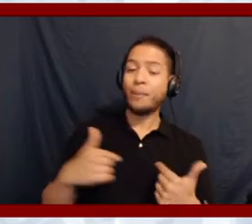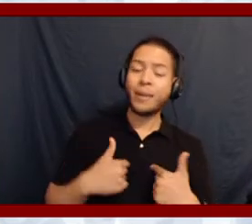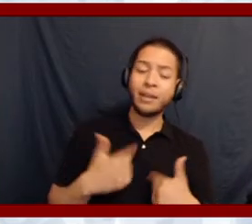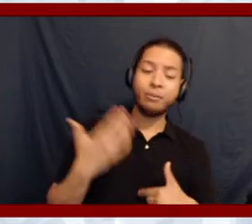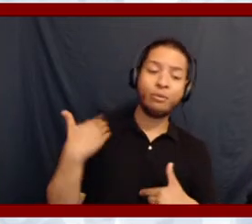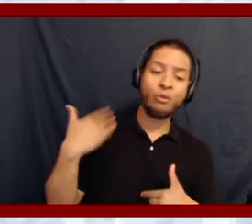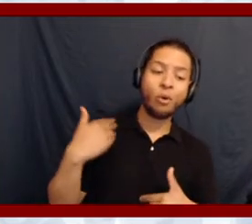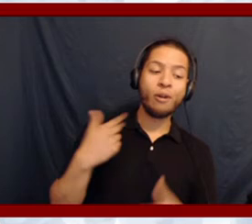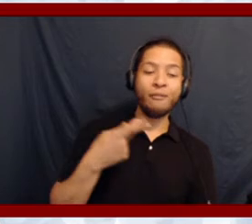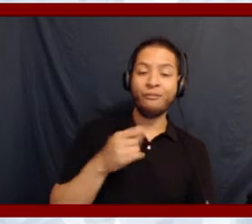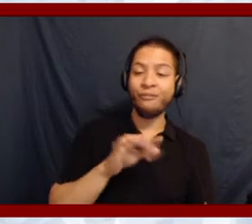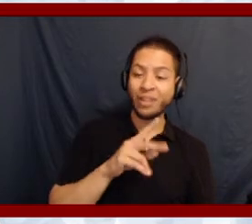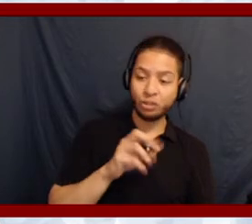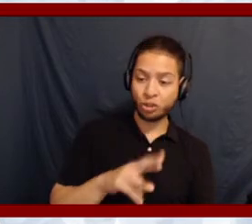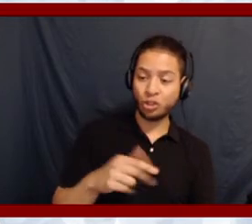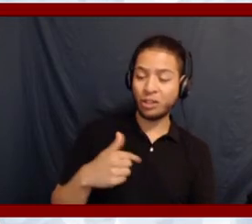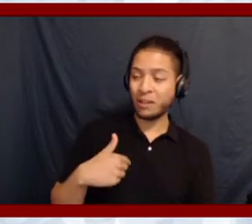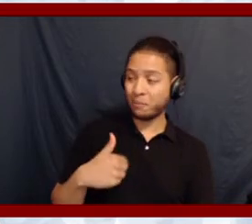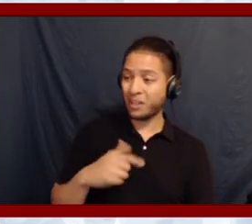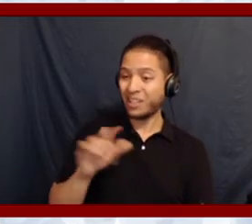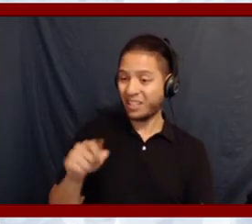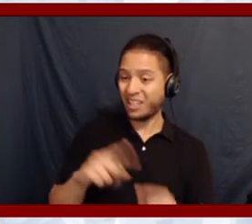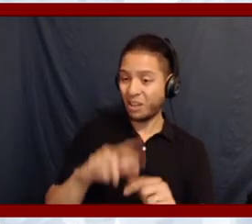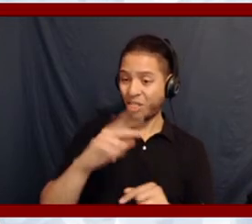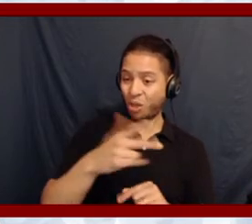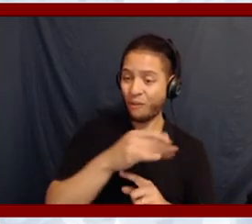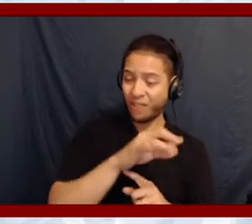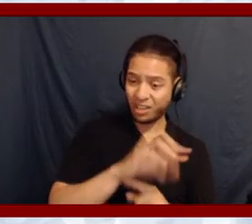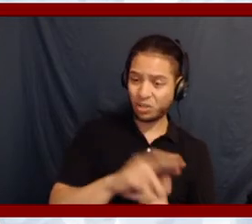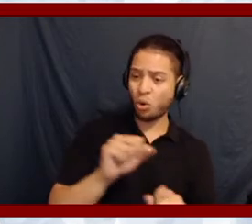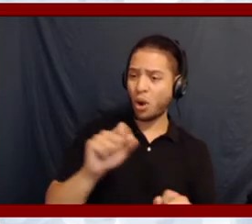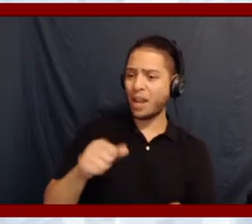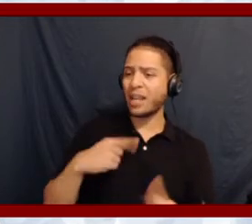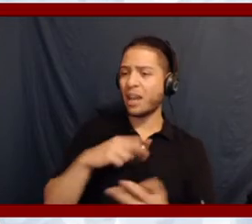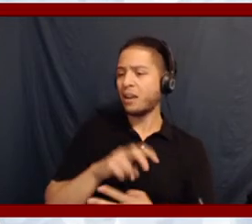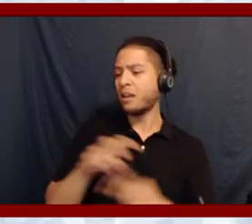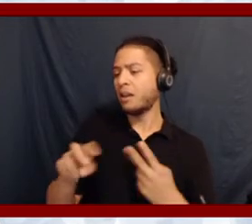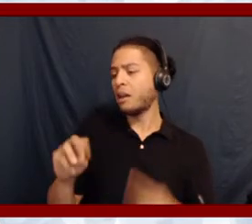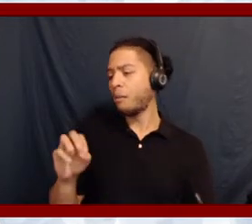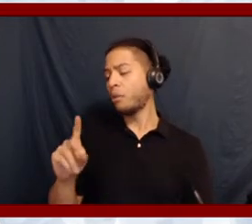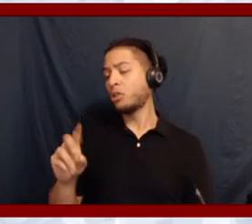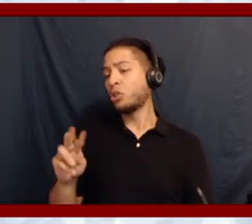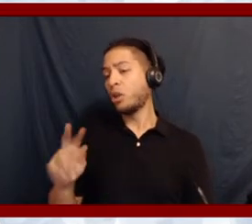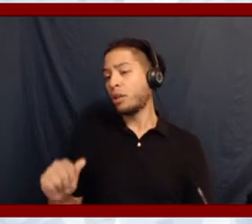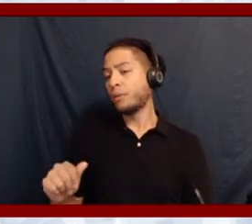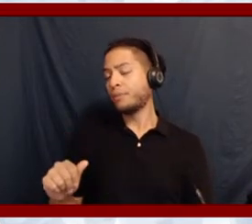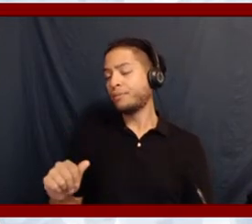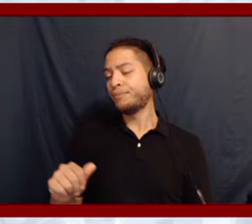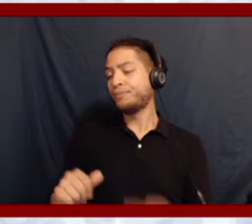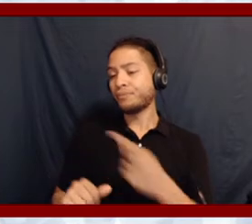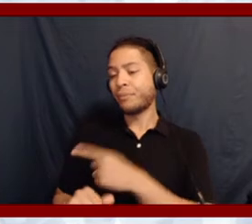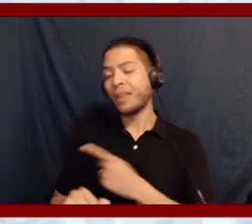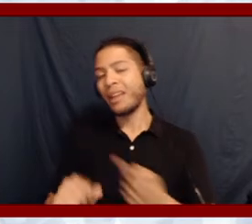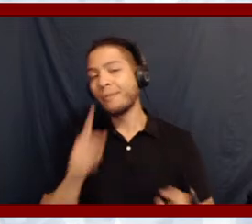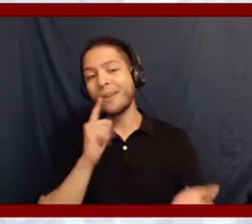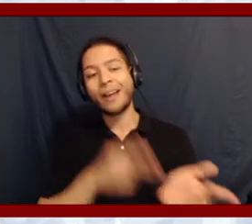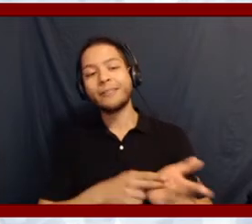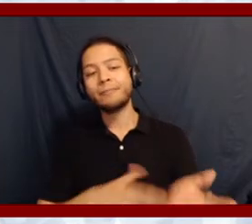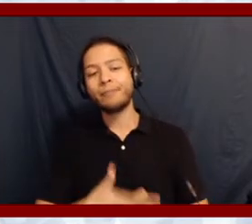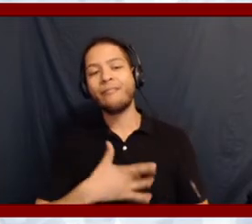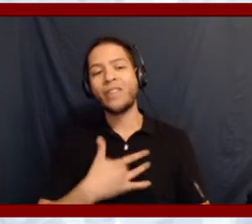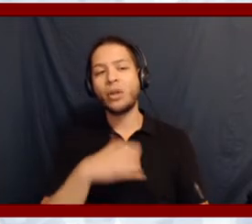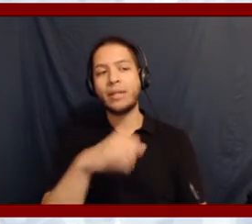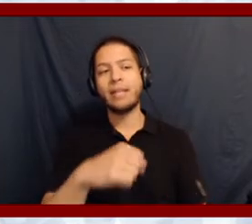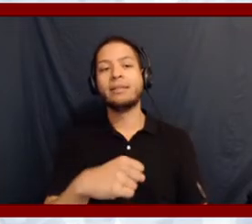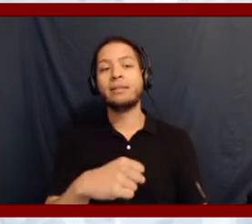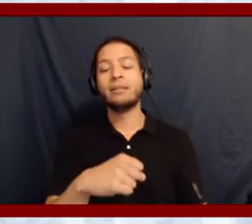know, Moderna or Pfizer, that we originally received? You know, I think the answer is likely going to be yes, because even though we have